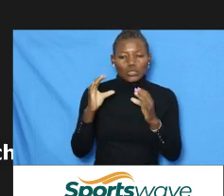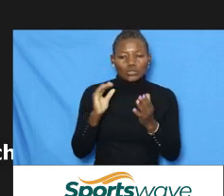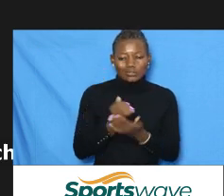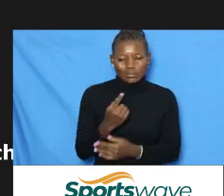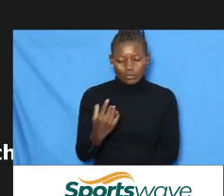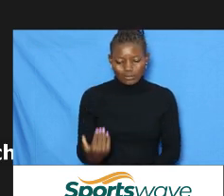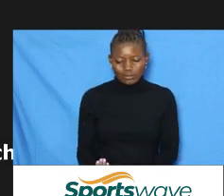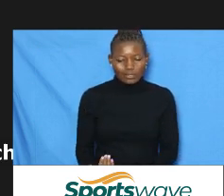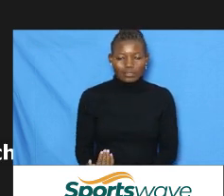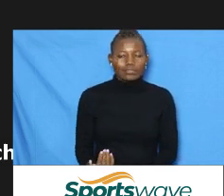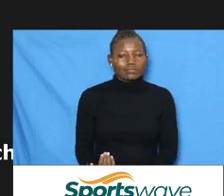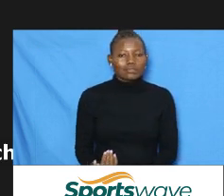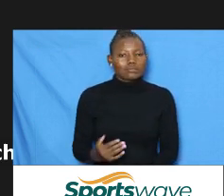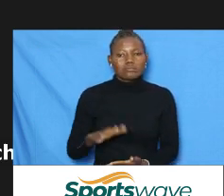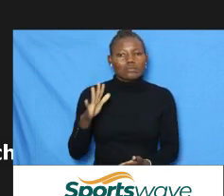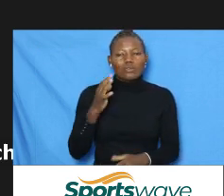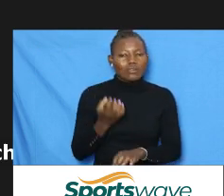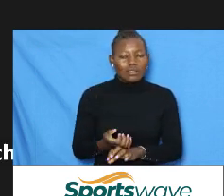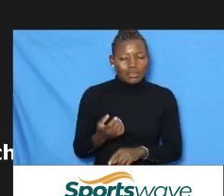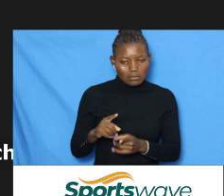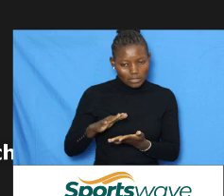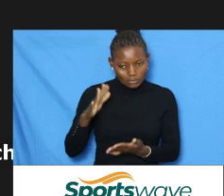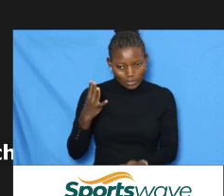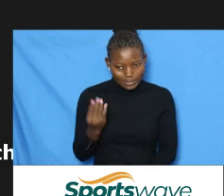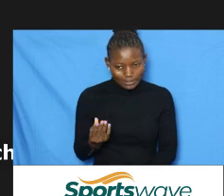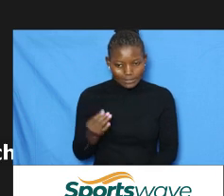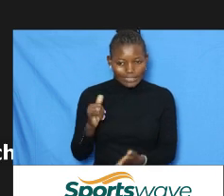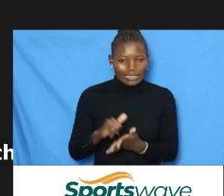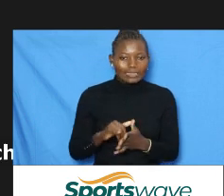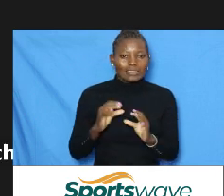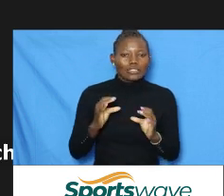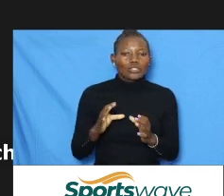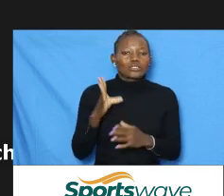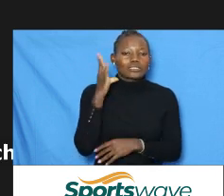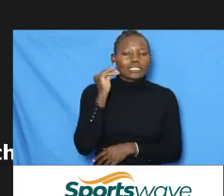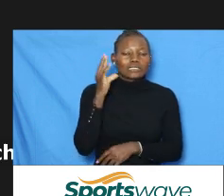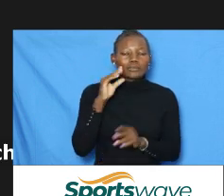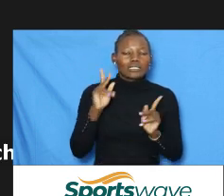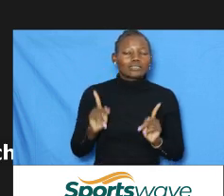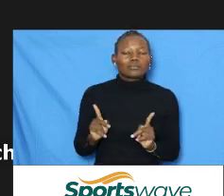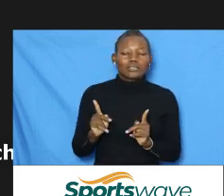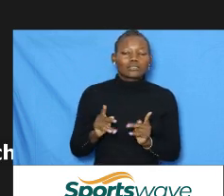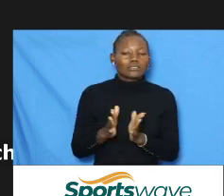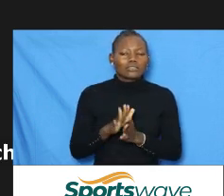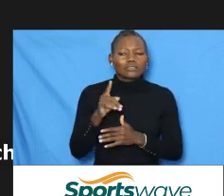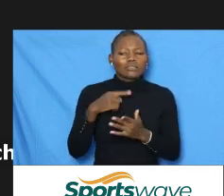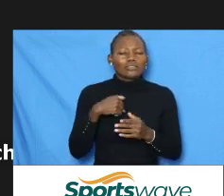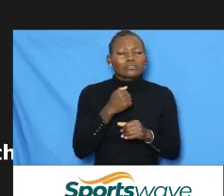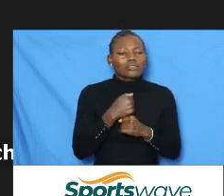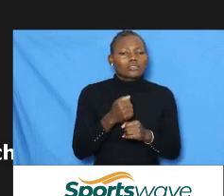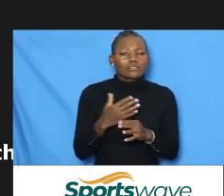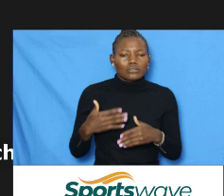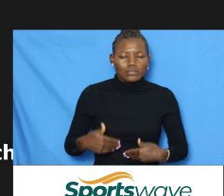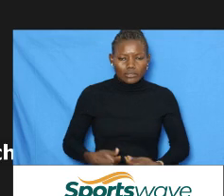younger. It's more difficult, but much easier than coaching an experienced person. And what you're doing with the youth is